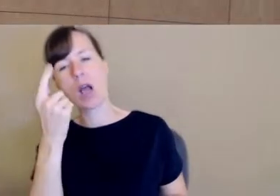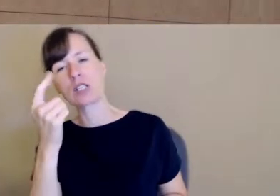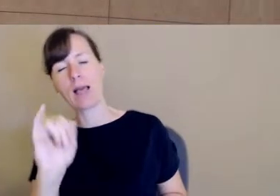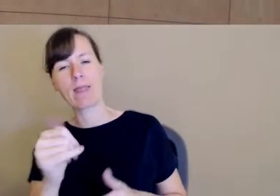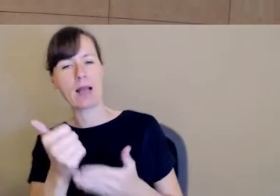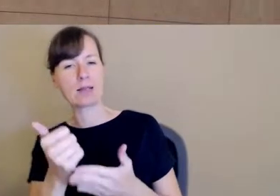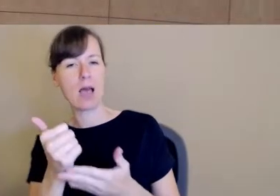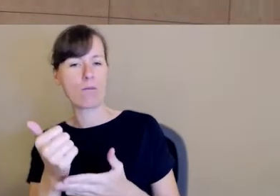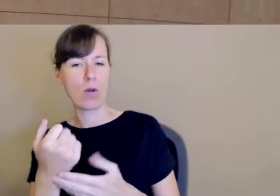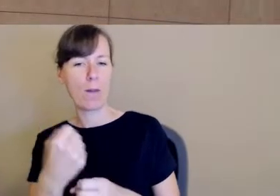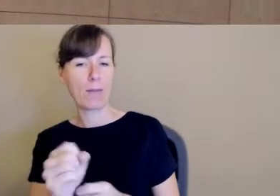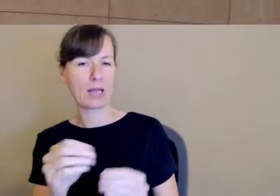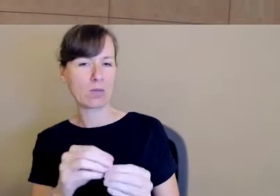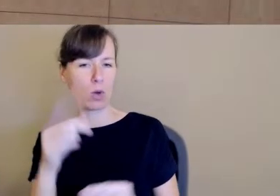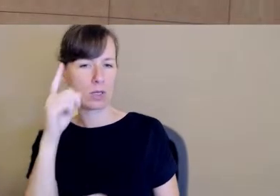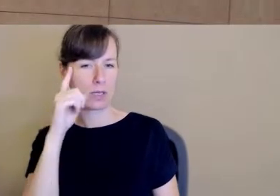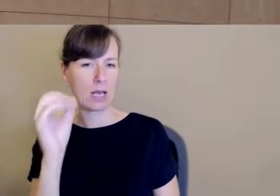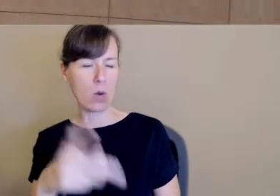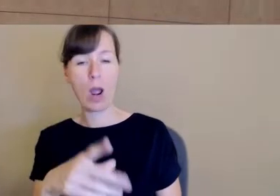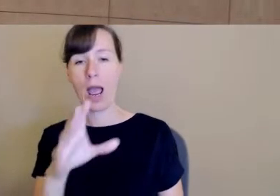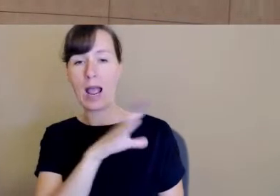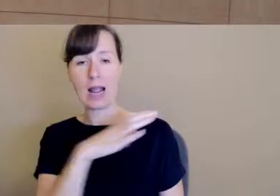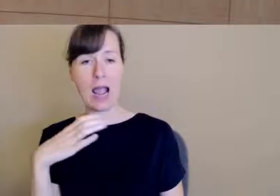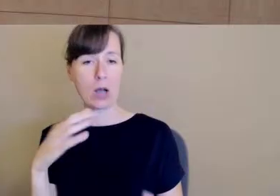comments before we ask the public?